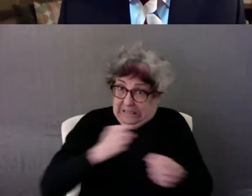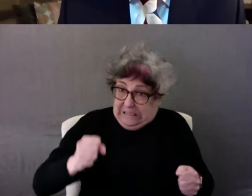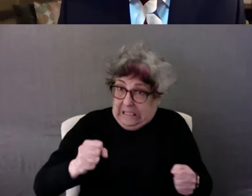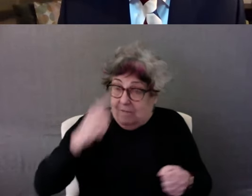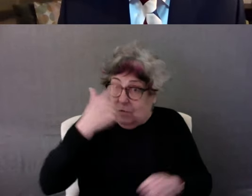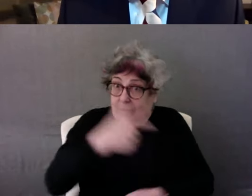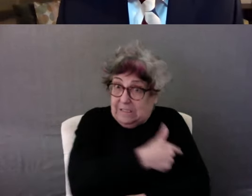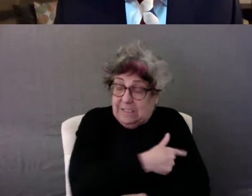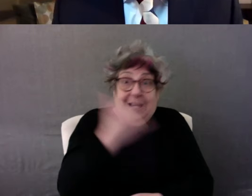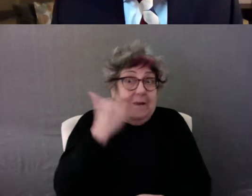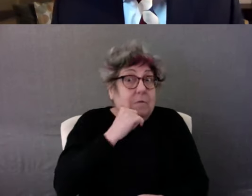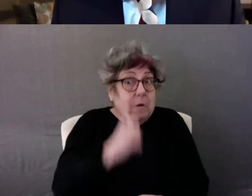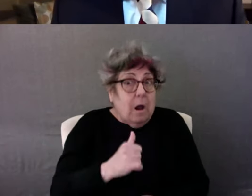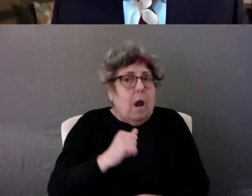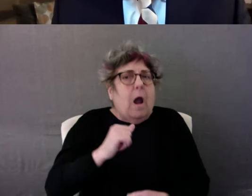wait post-birth?